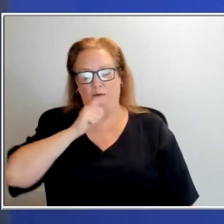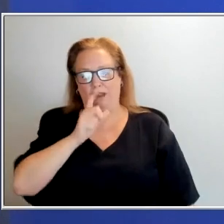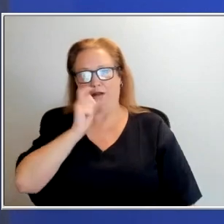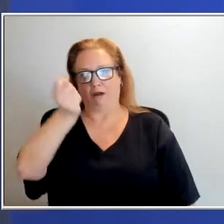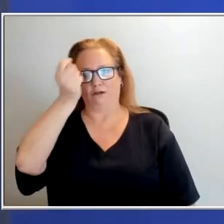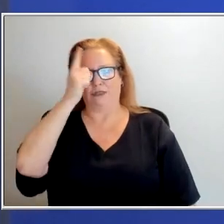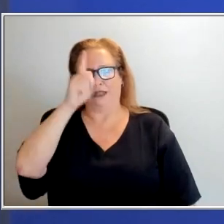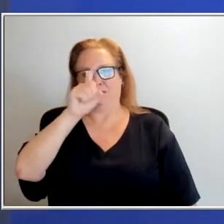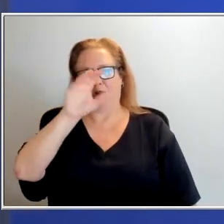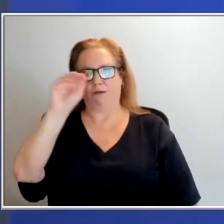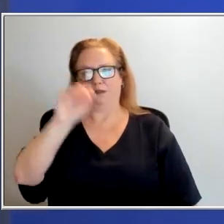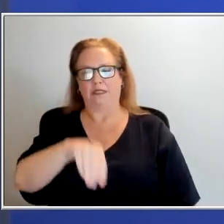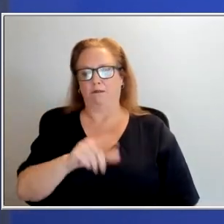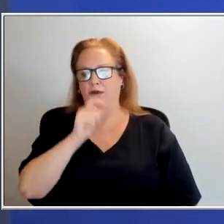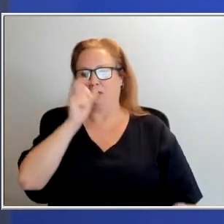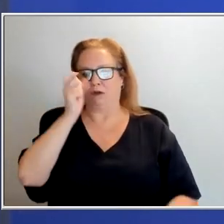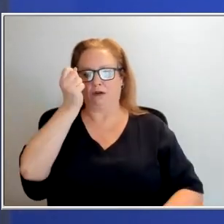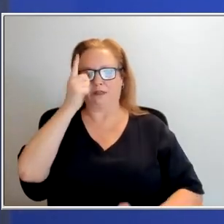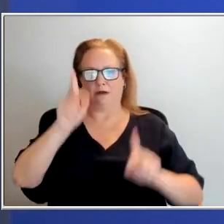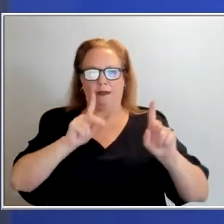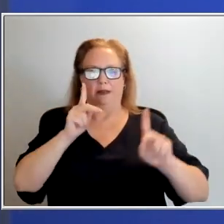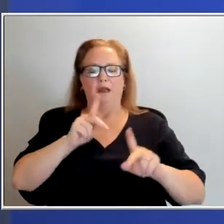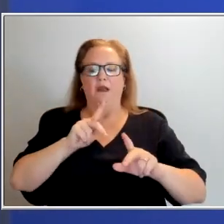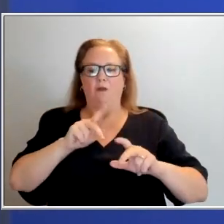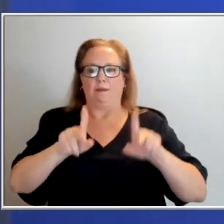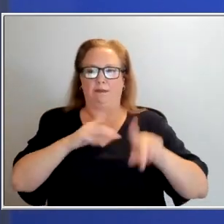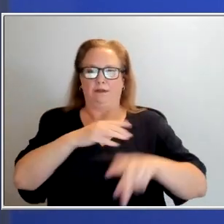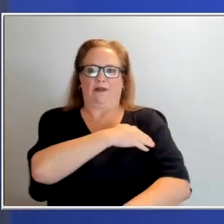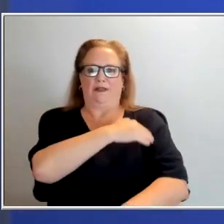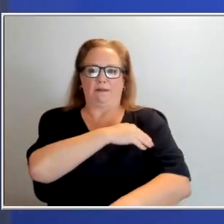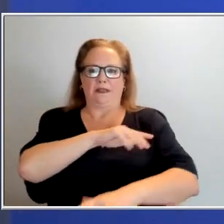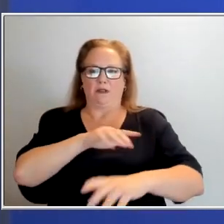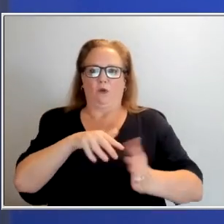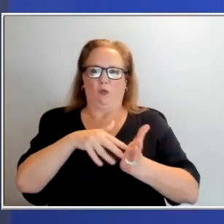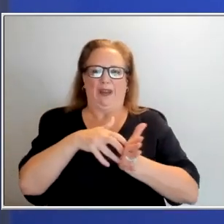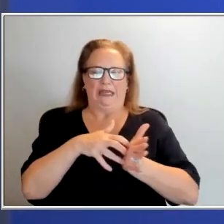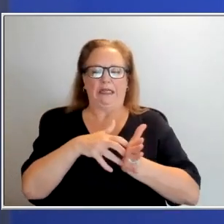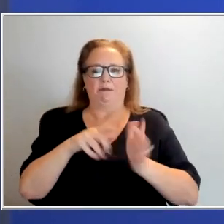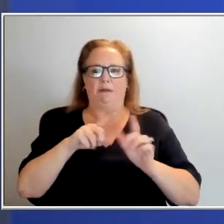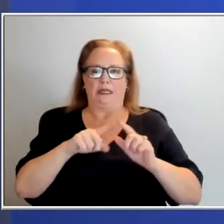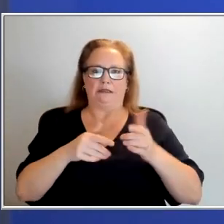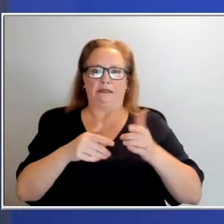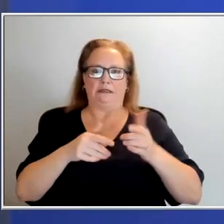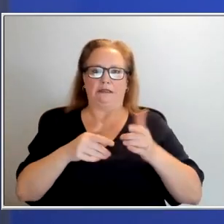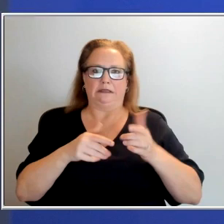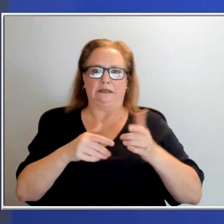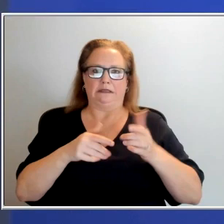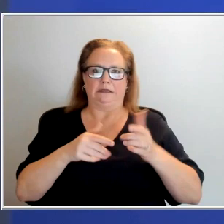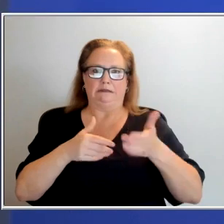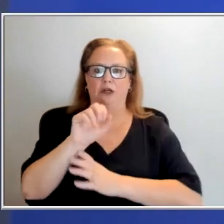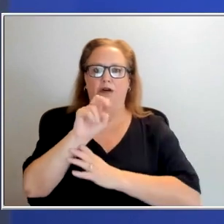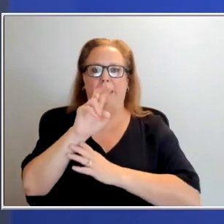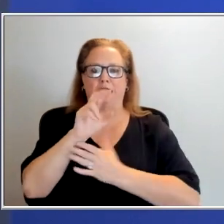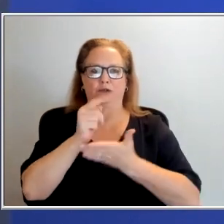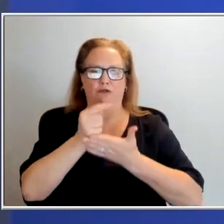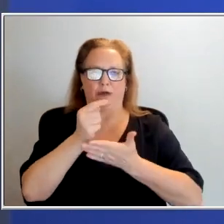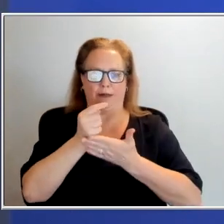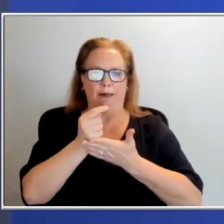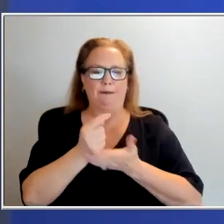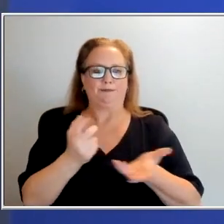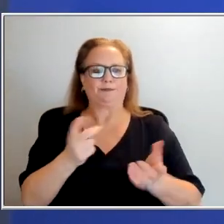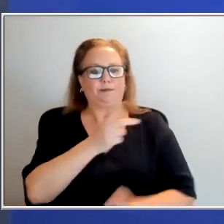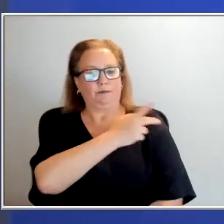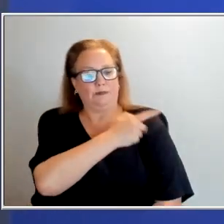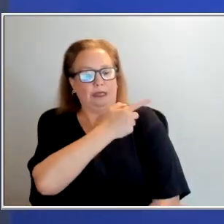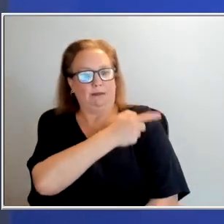don't understand why people develop sarcopenia, but that is oftentimes accelerated during cancer treatment. We know that patients that go